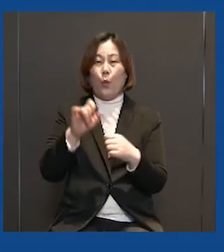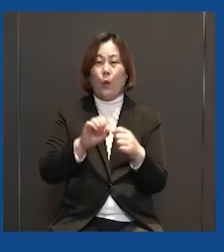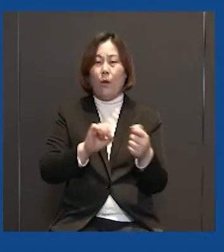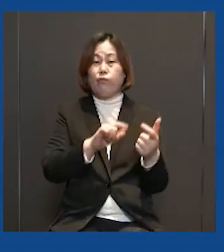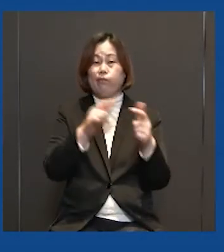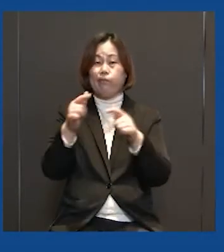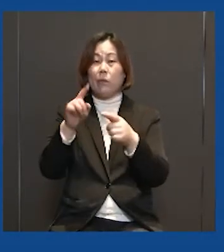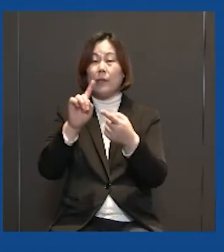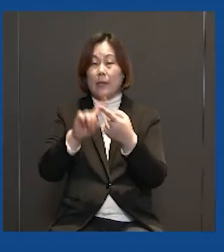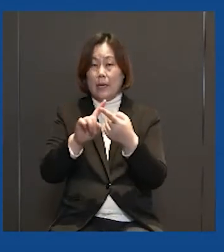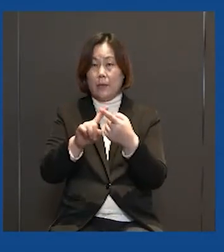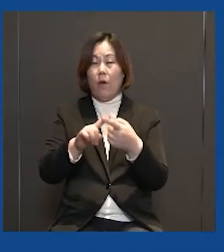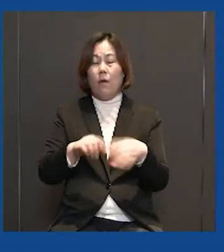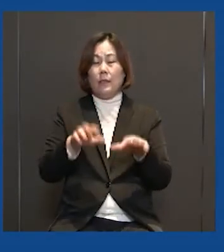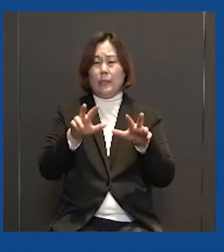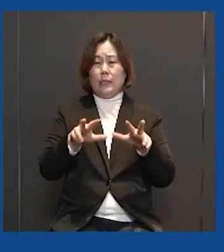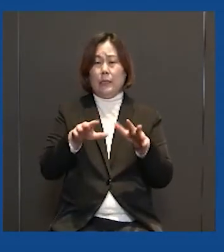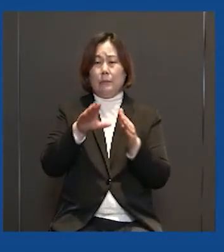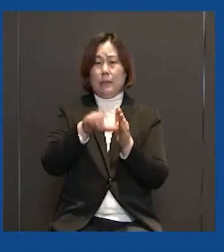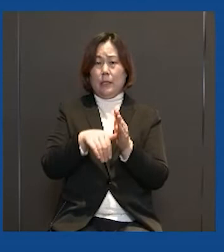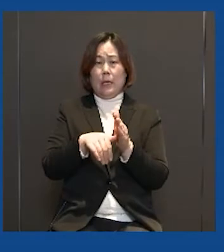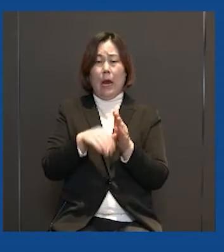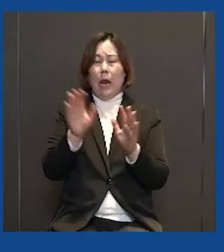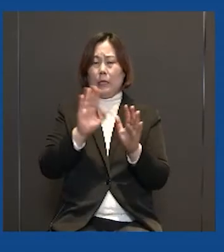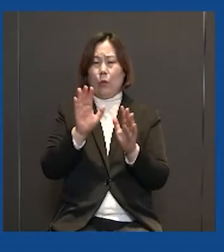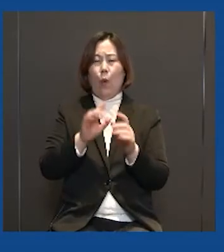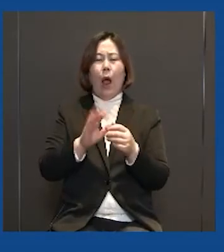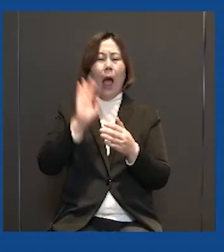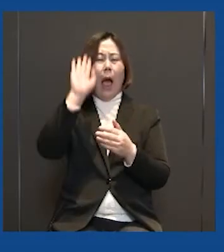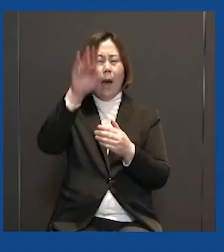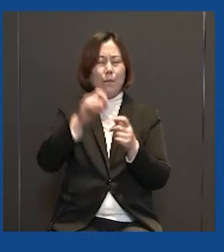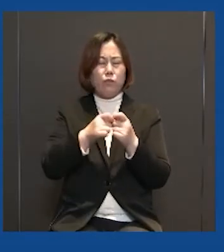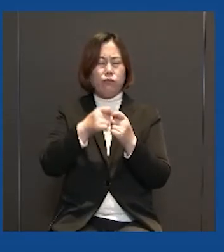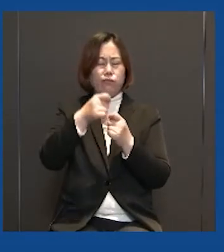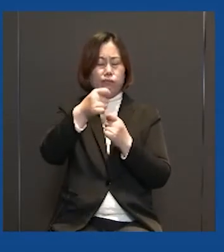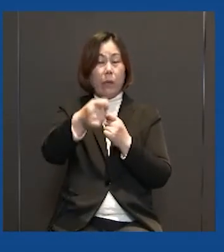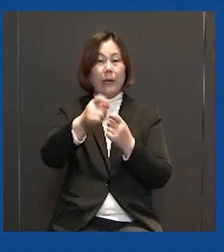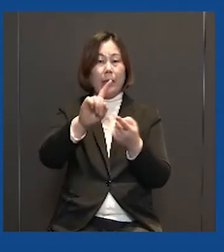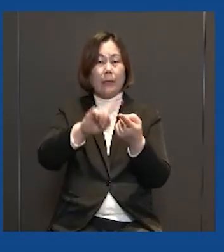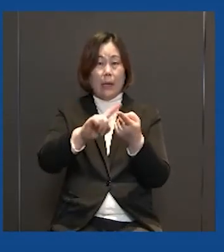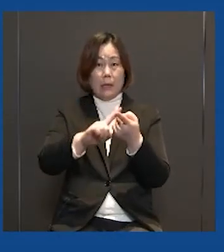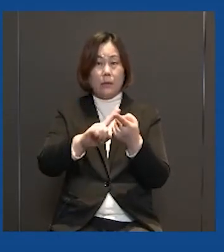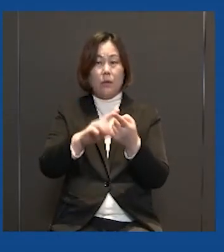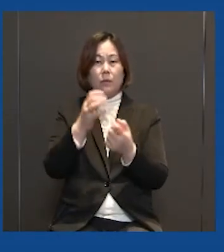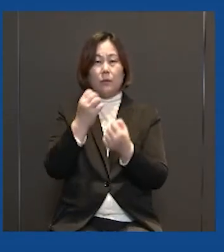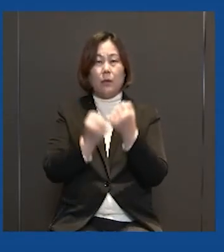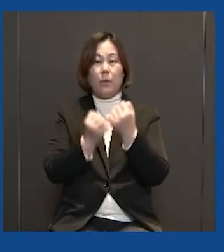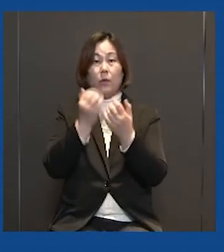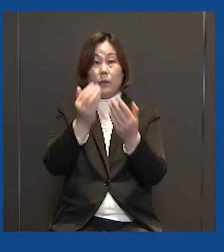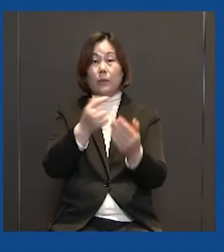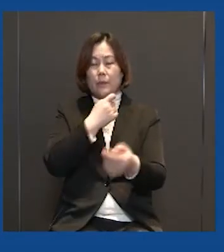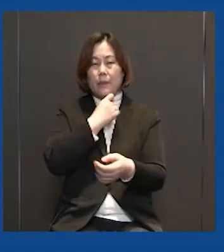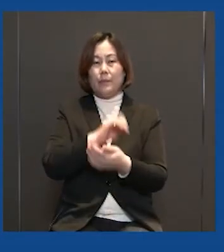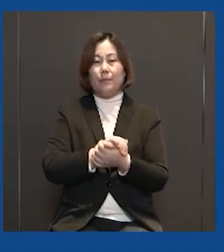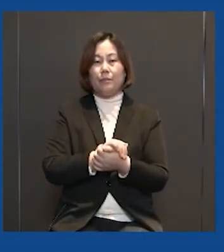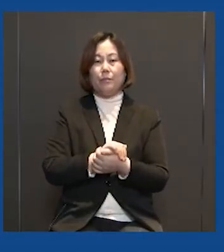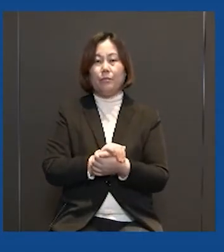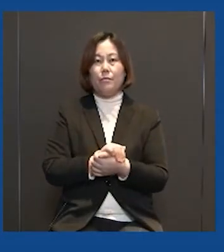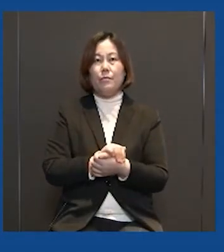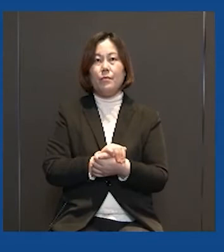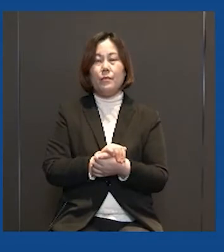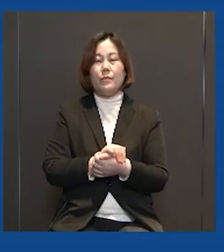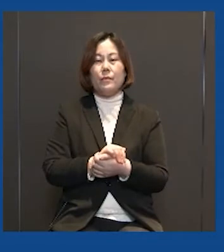the mid-term, the long-term. I know that the pandemic period has highlighted enormously the inequalities